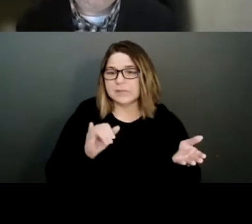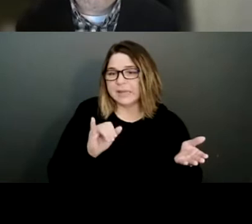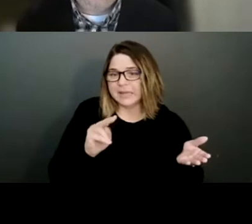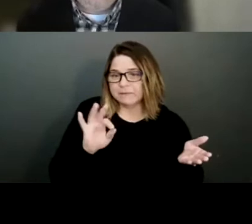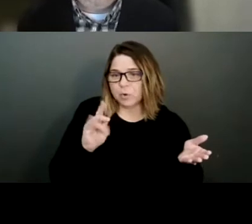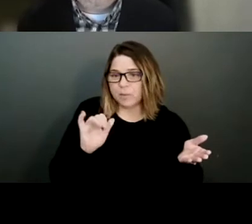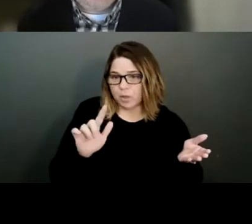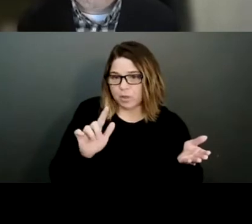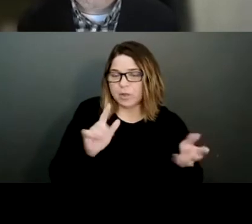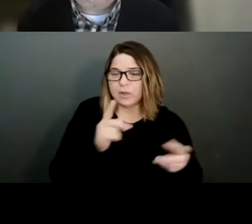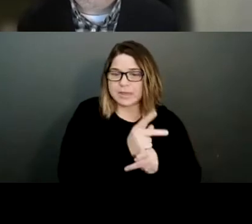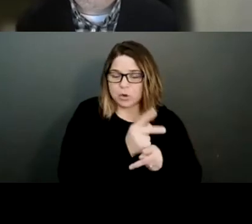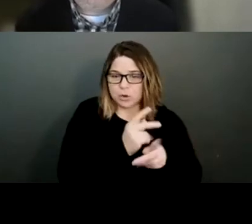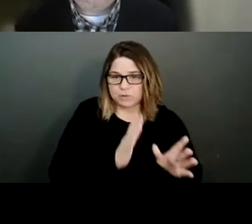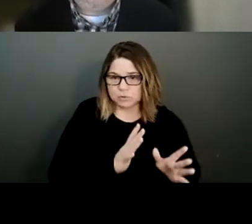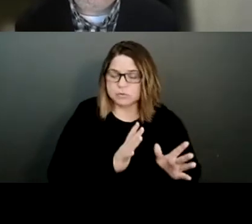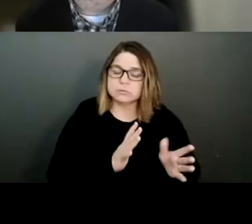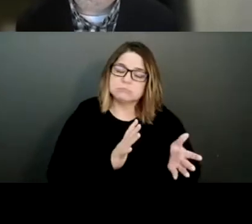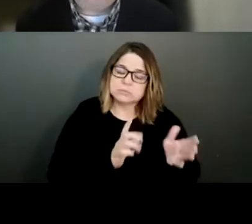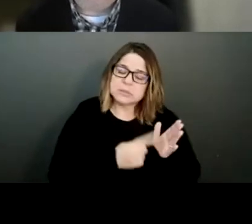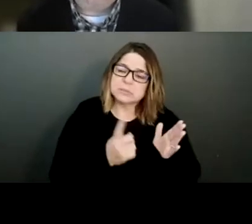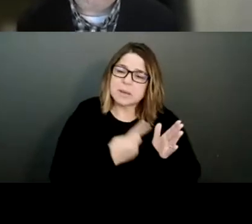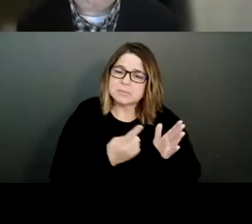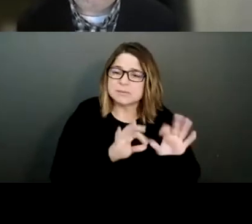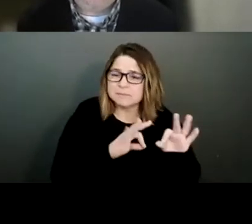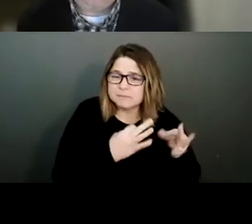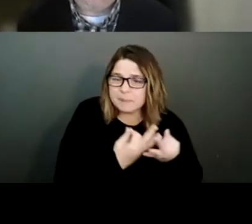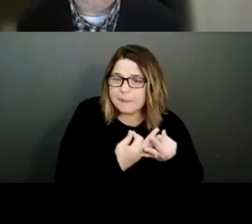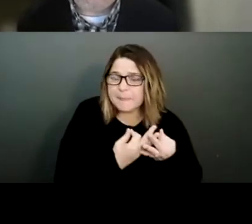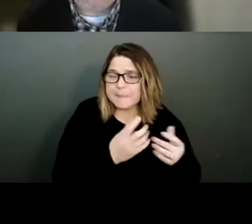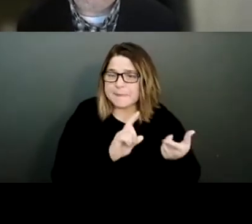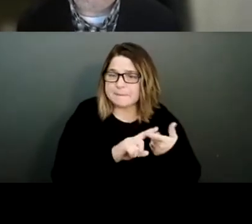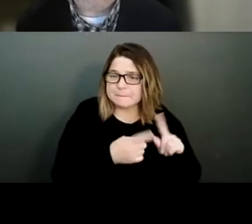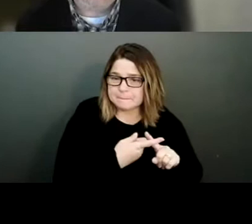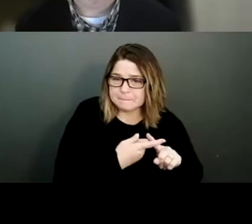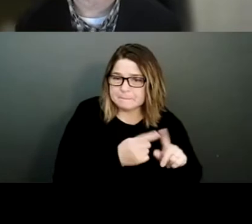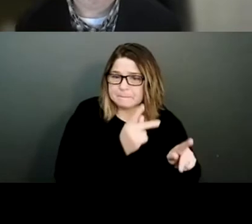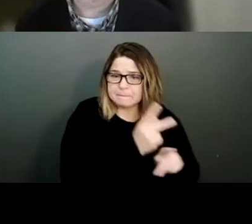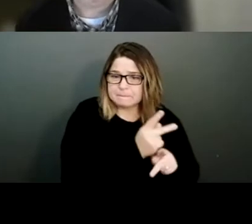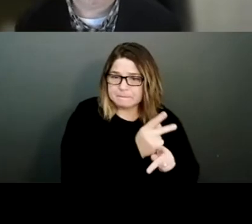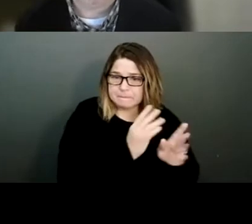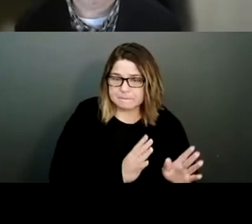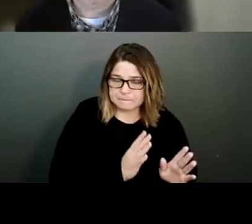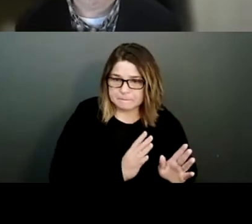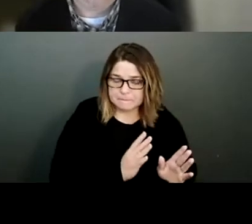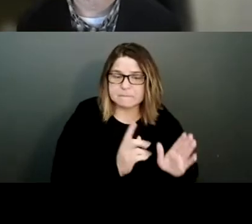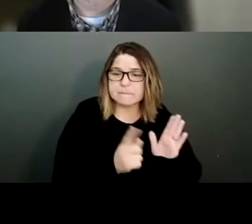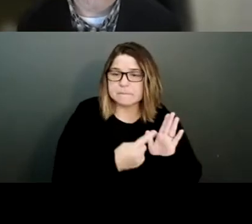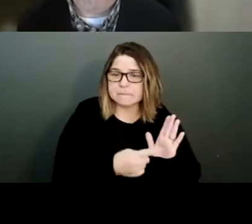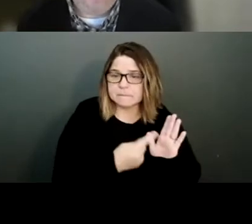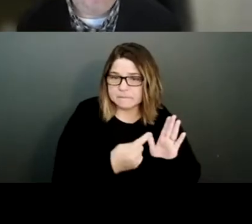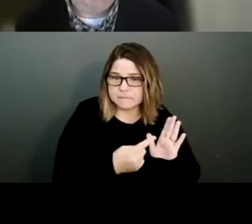caregivers. Sometimes these are referred to as family or friend caregivers, and at times they're referred to